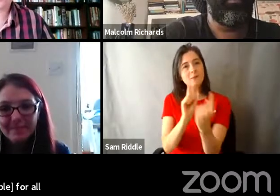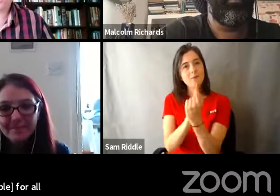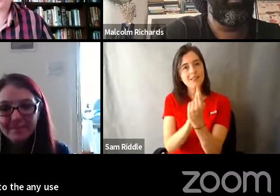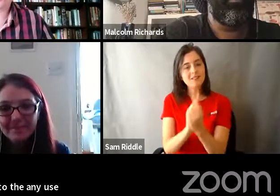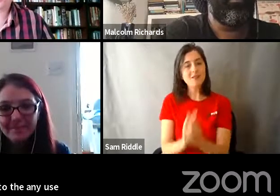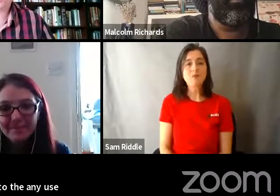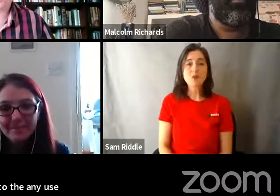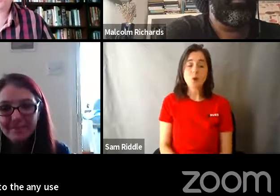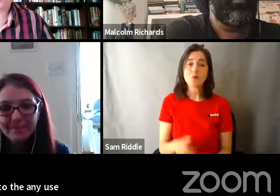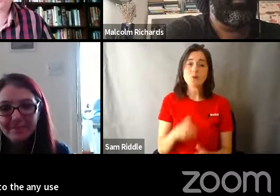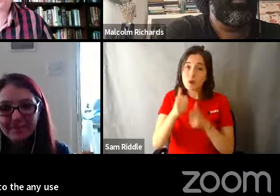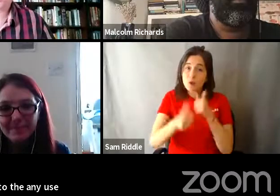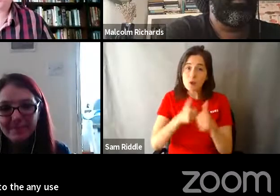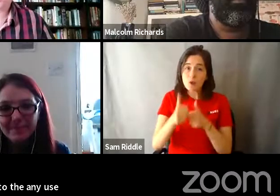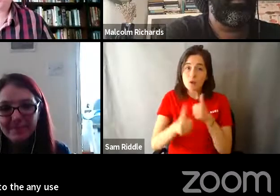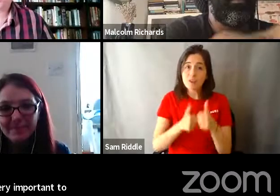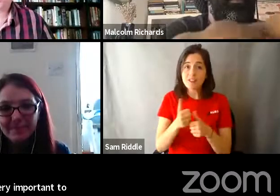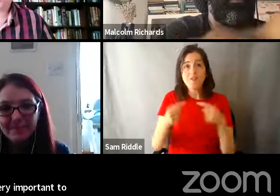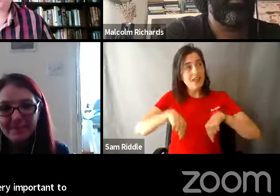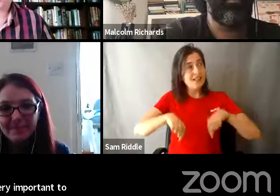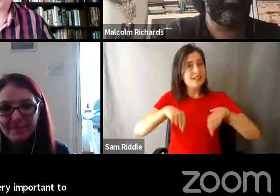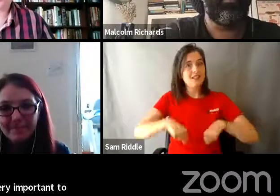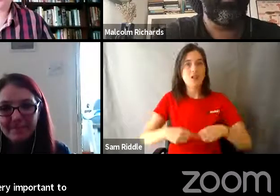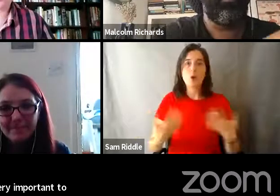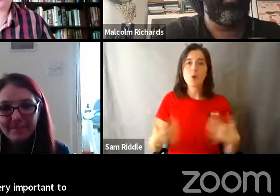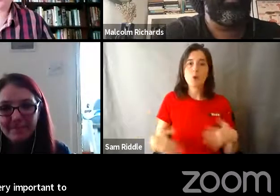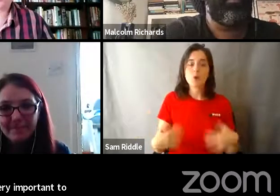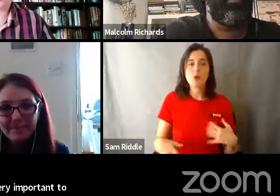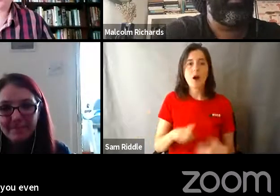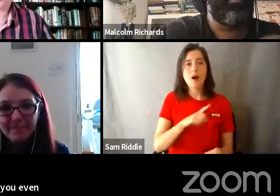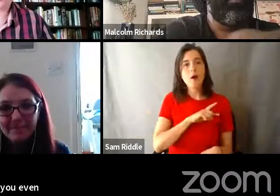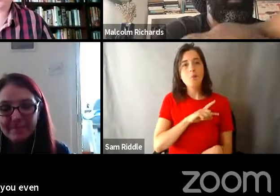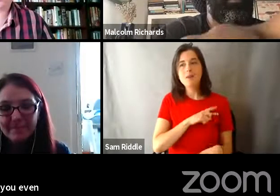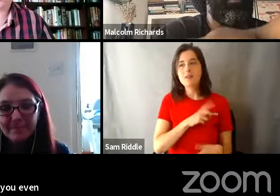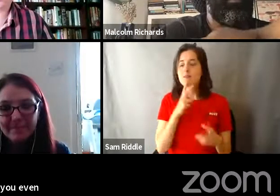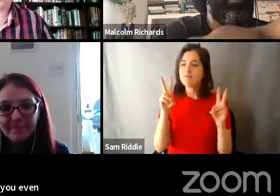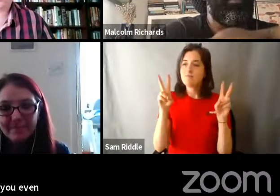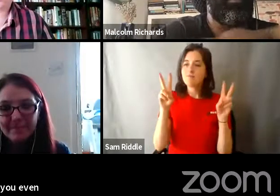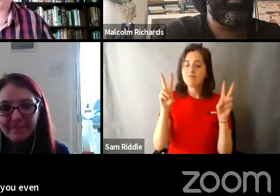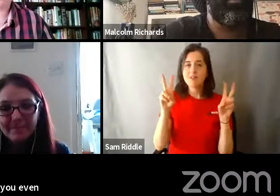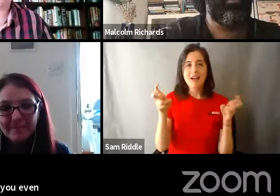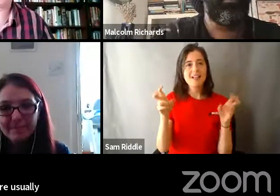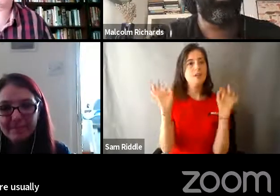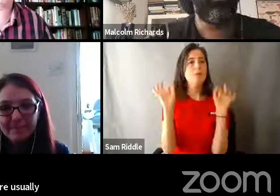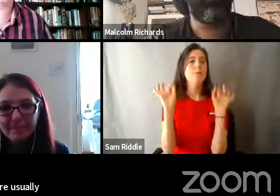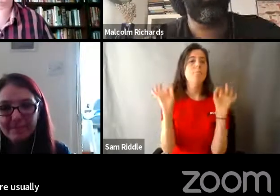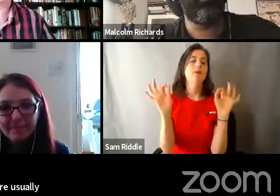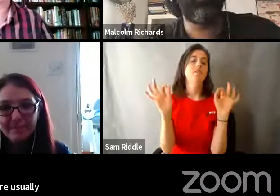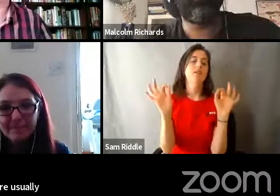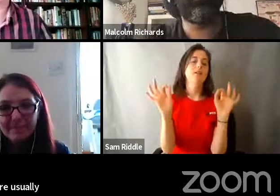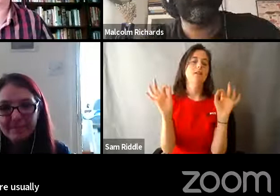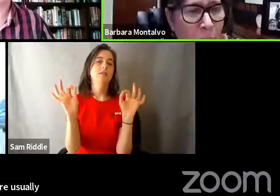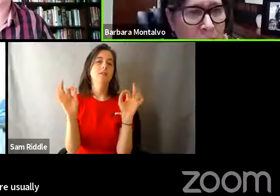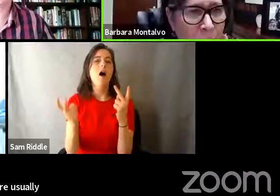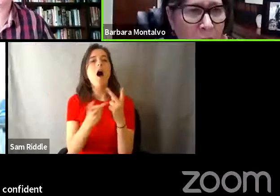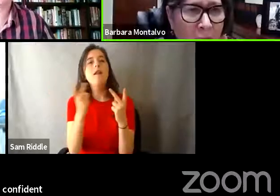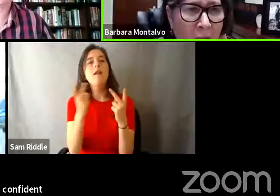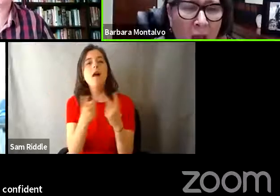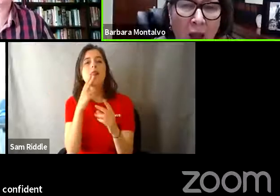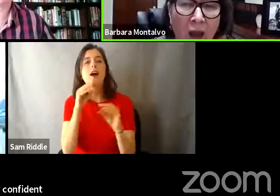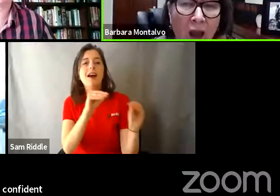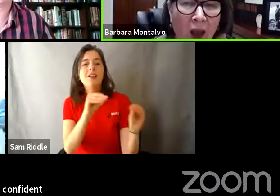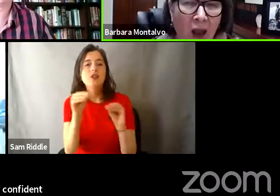Congratulations for this initiative, because the title could not be better. Another education is